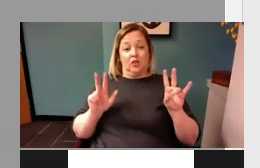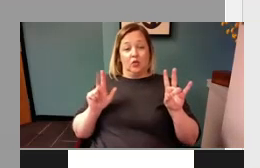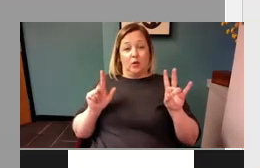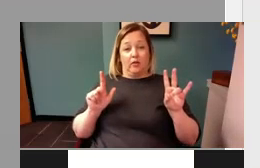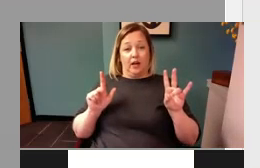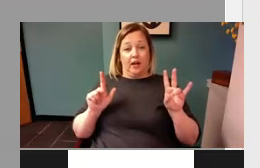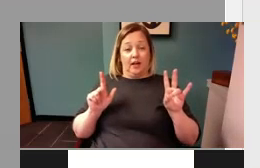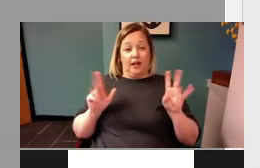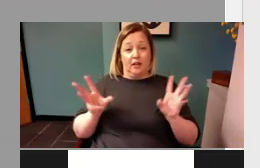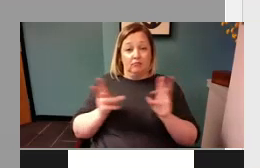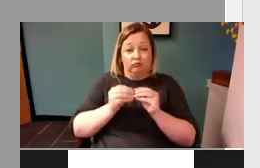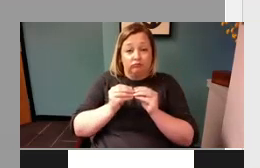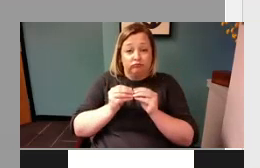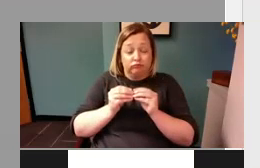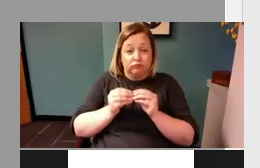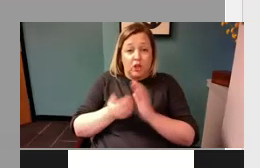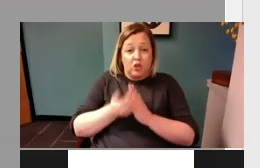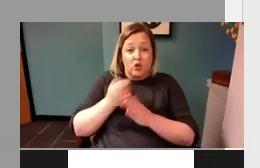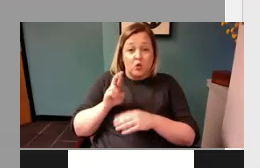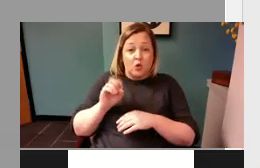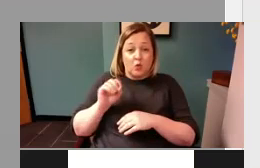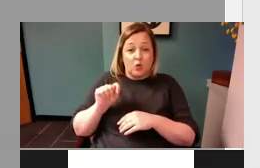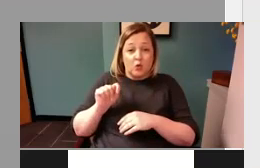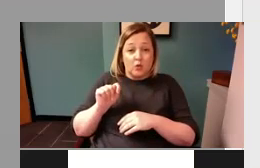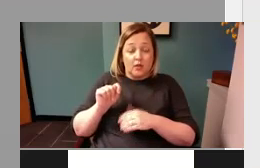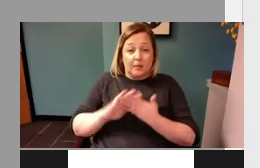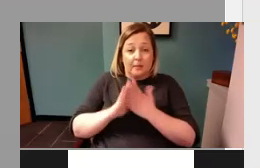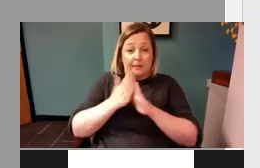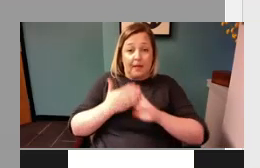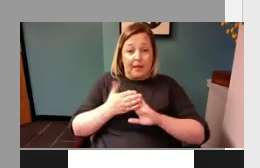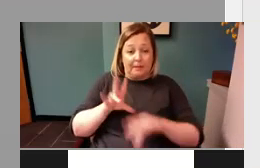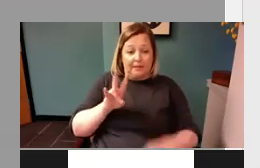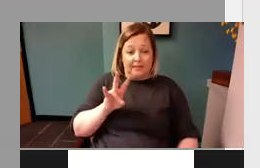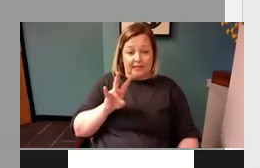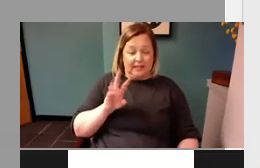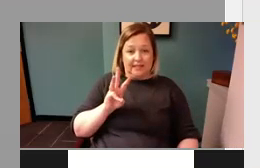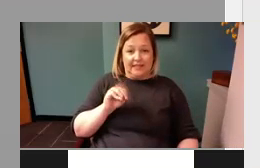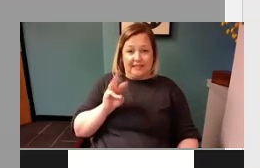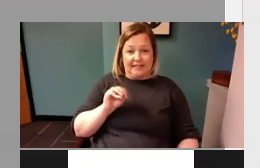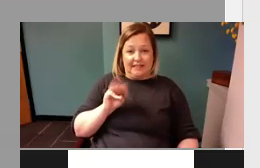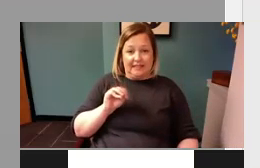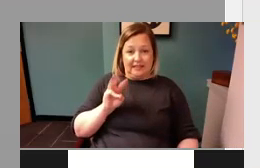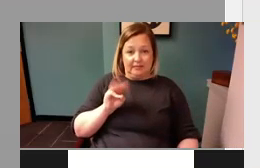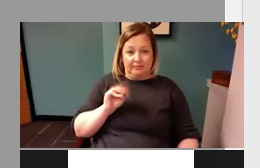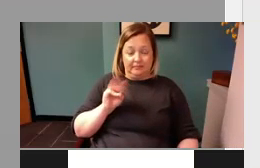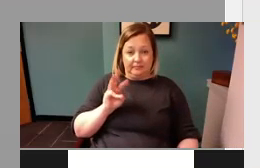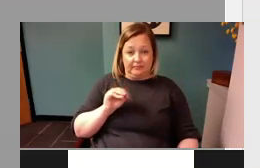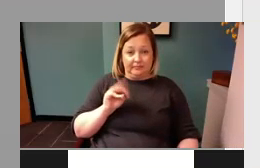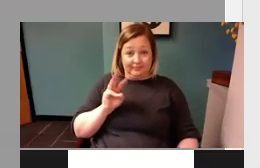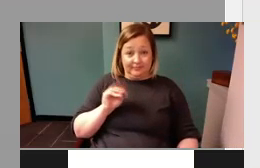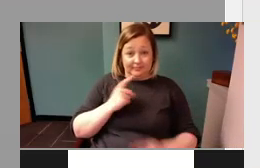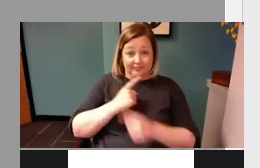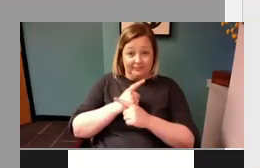as N1 or N prime. And that gets us 60, right? So now